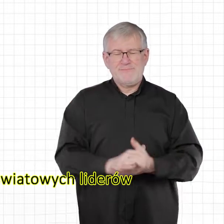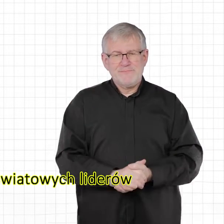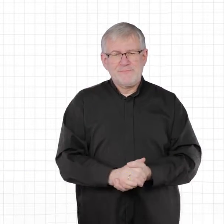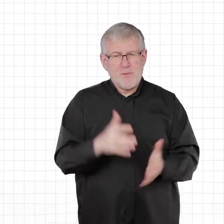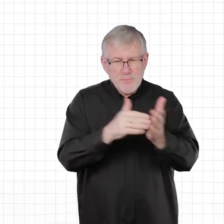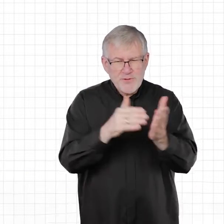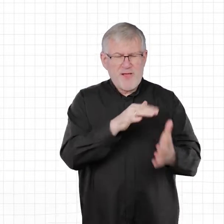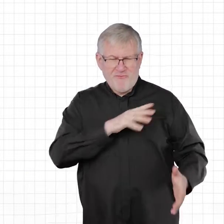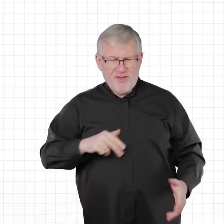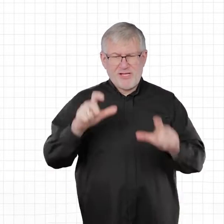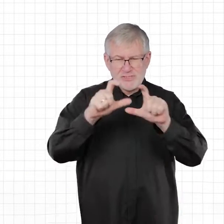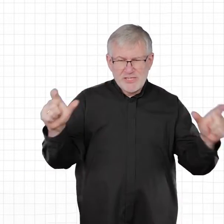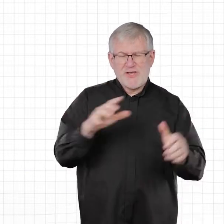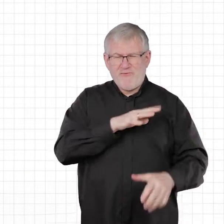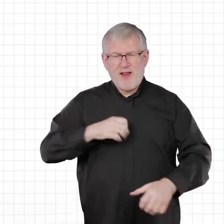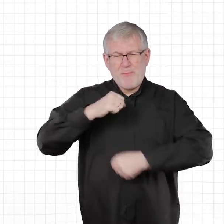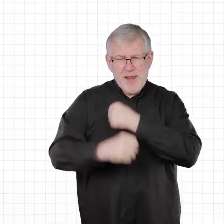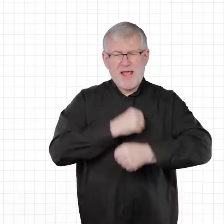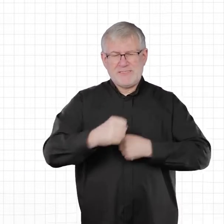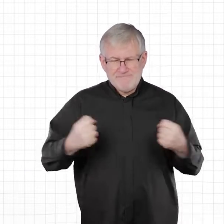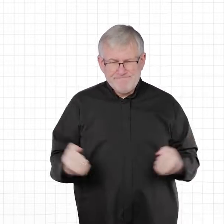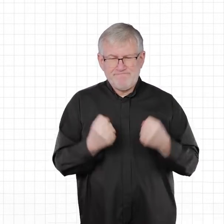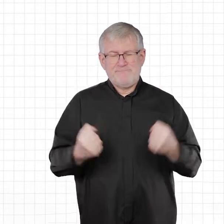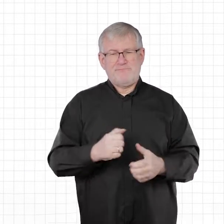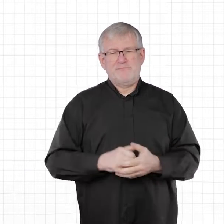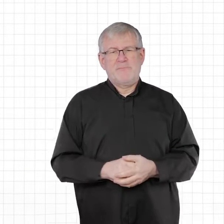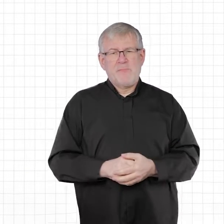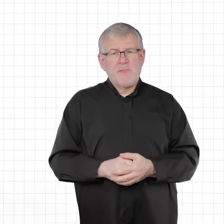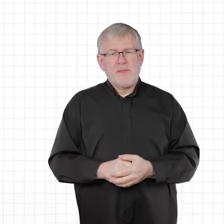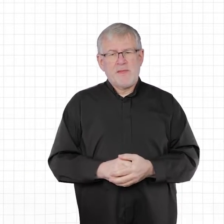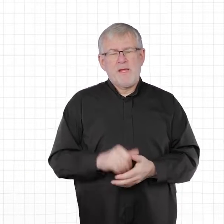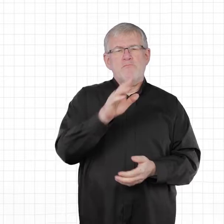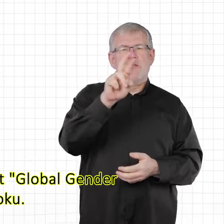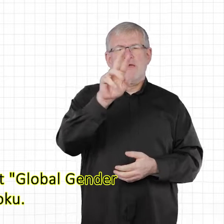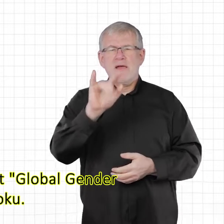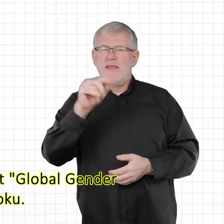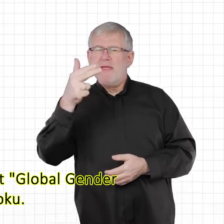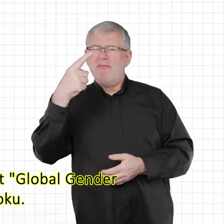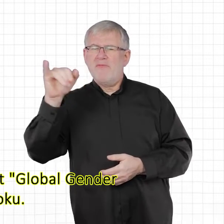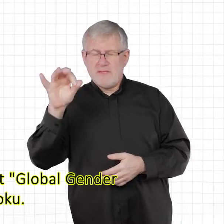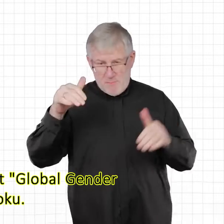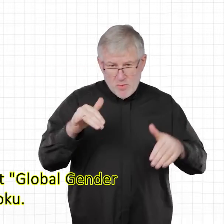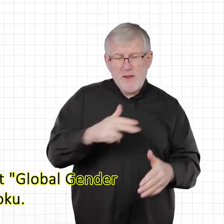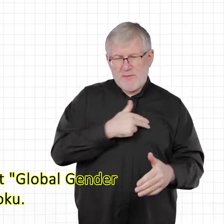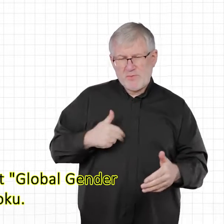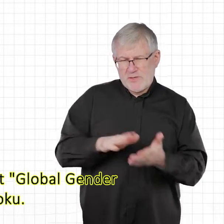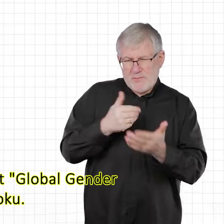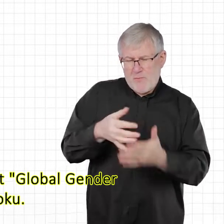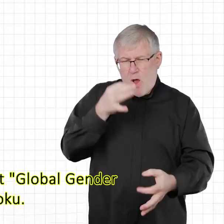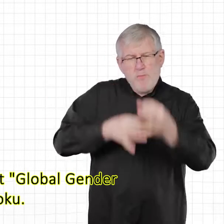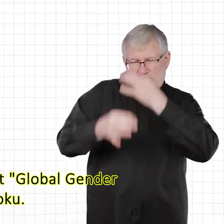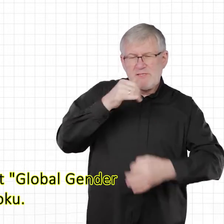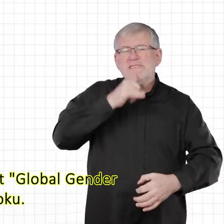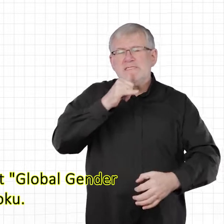in gender equality in the world, and there is truth, at least in the numbers. The World Economic Forum releases